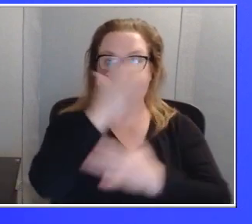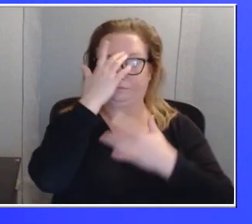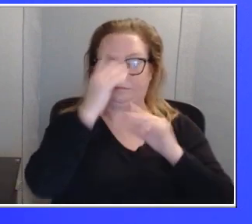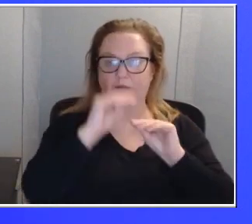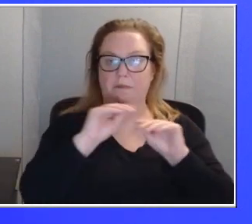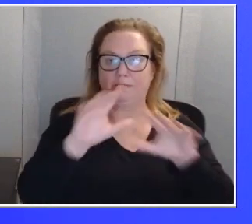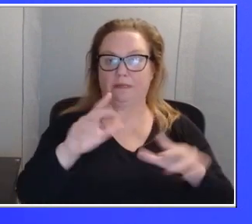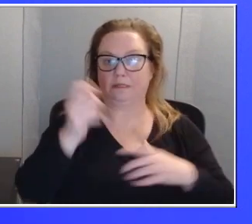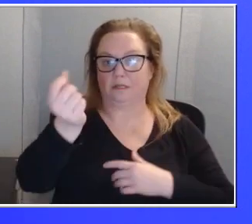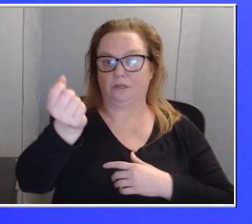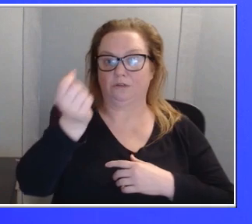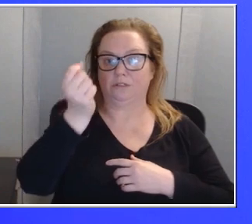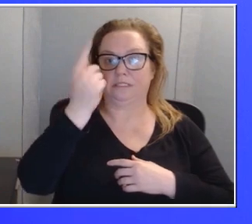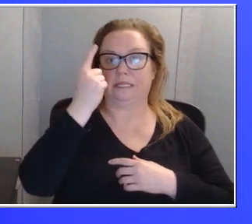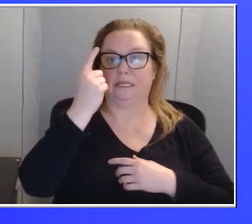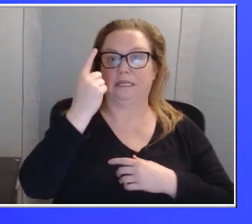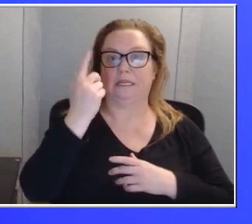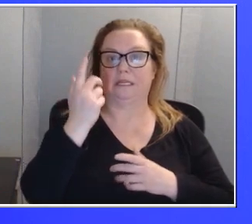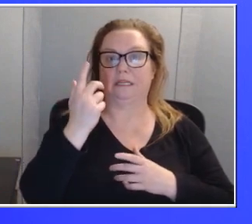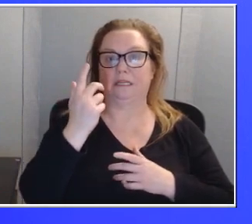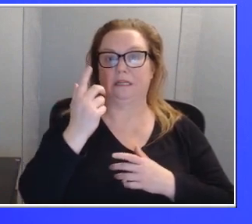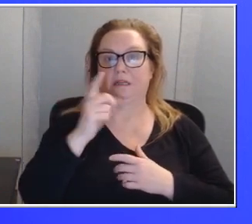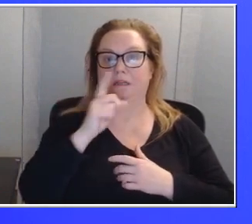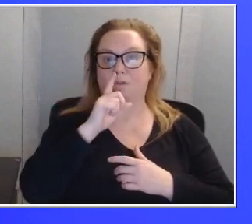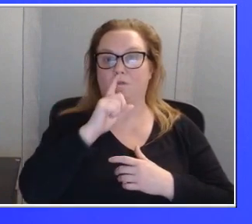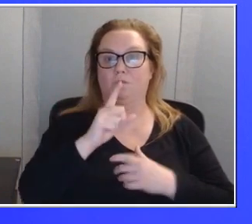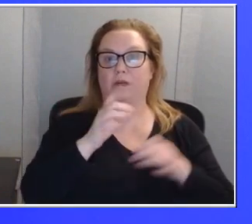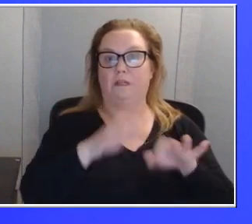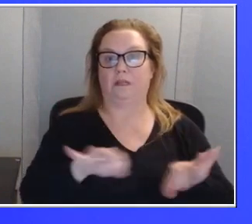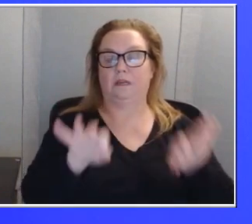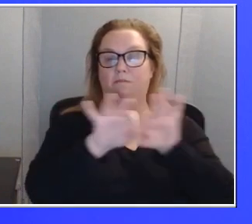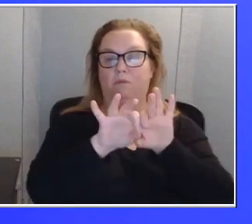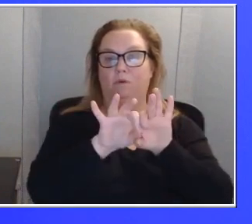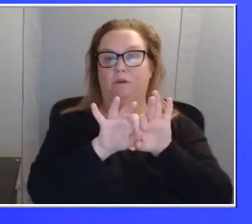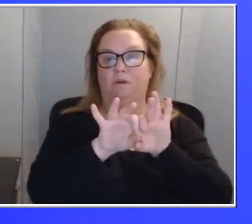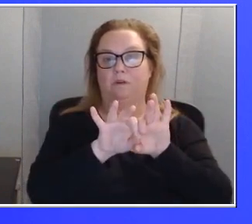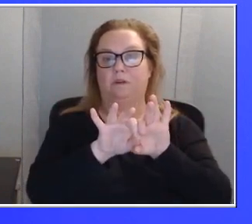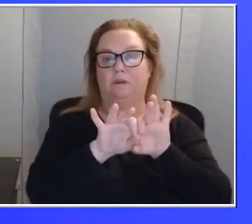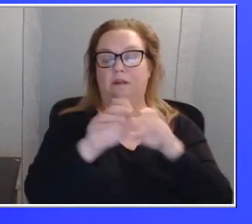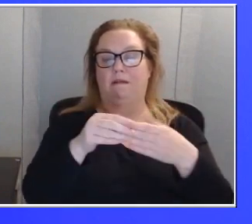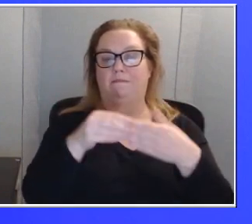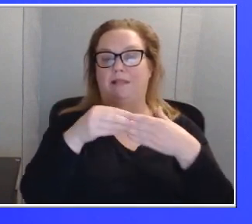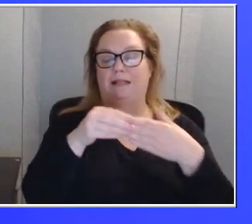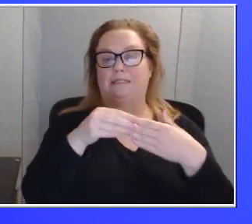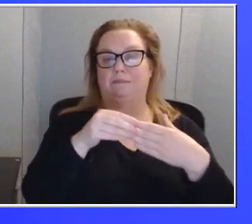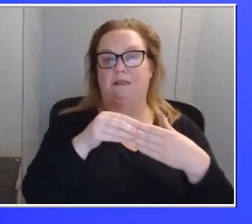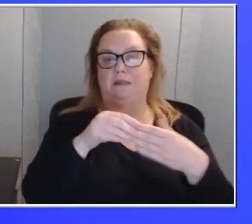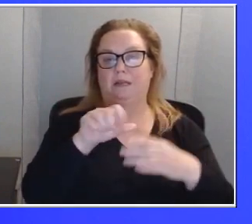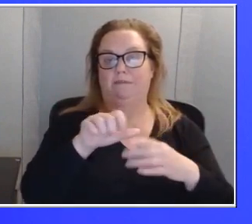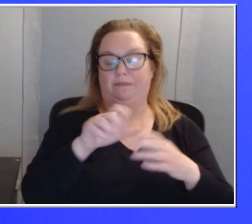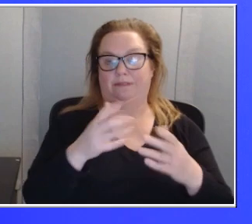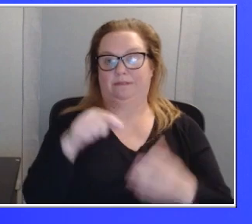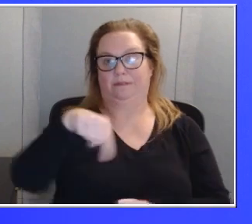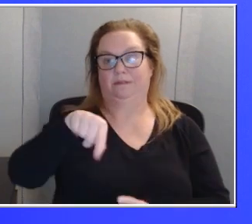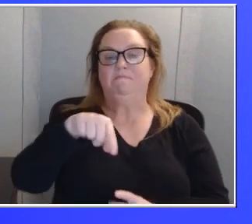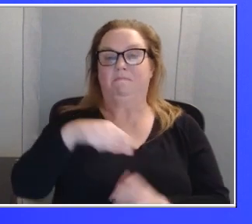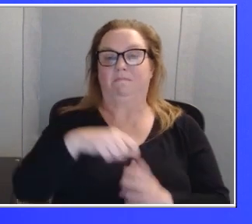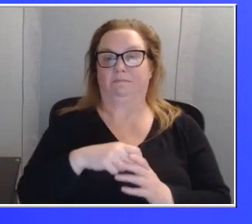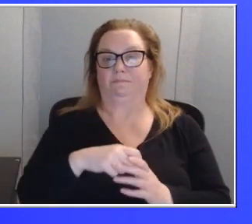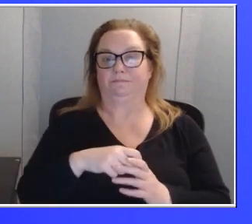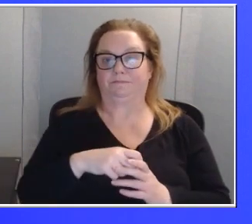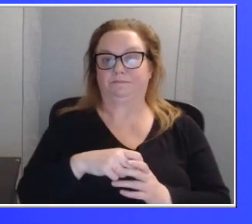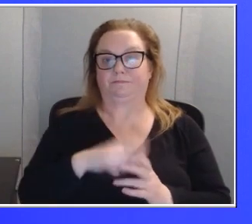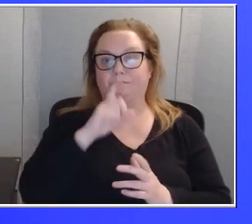understanding the real important utility, flexibility of this platform. So I think it's going to be